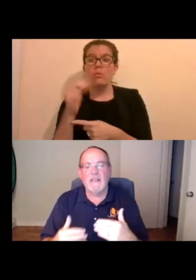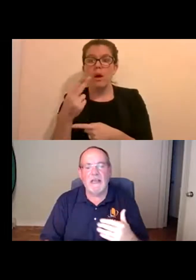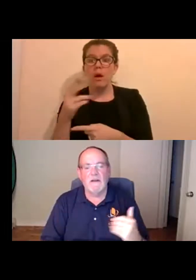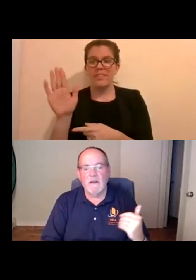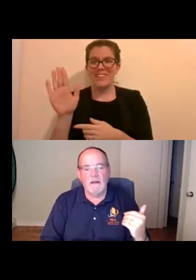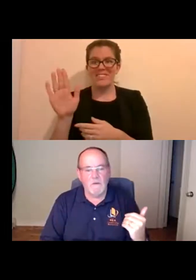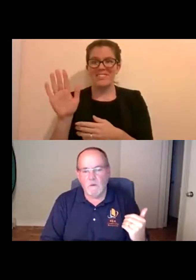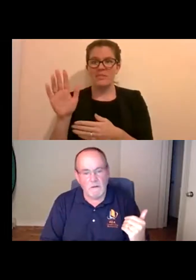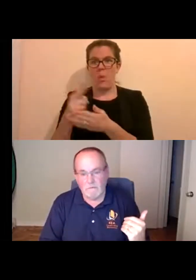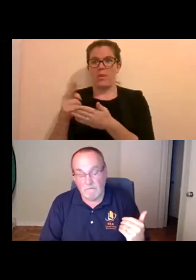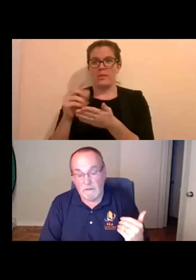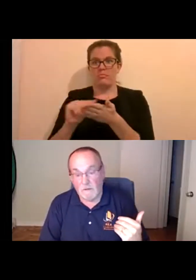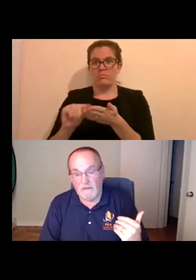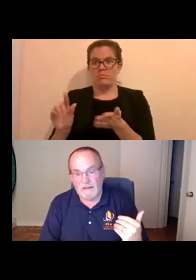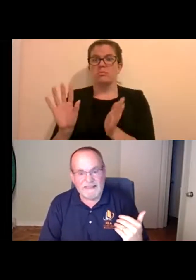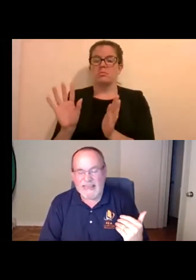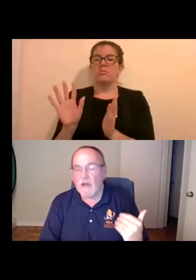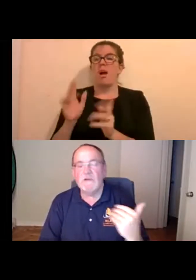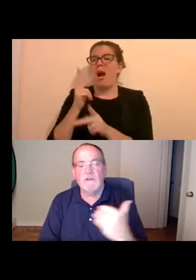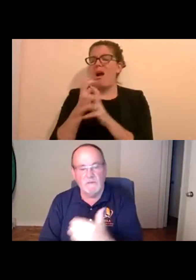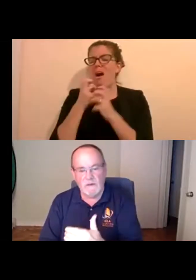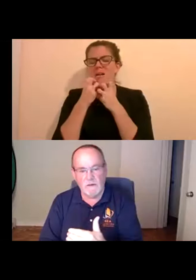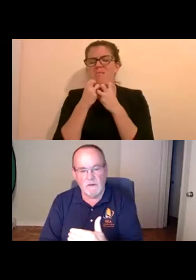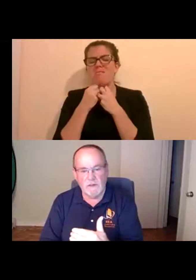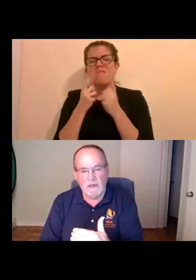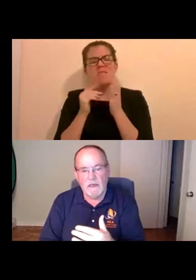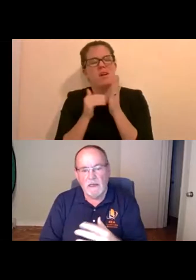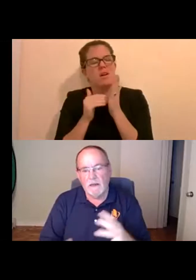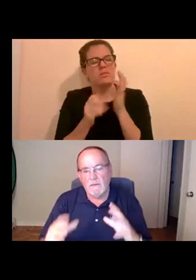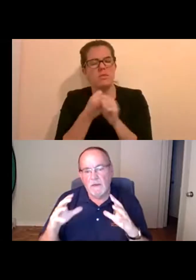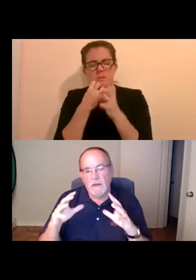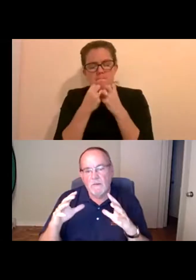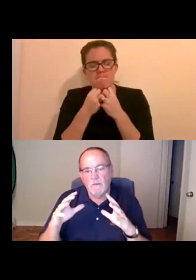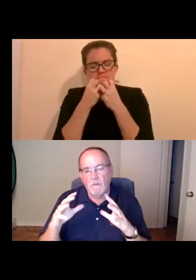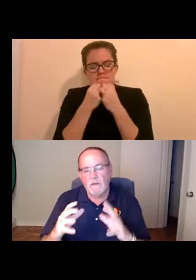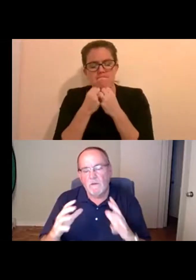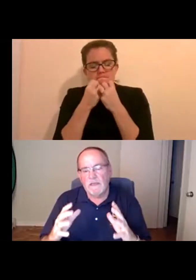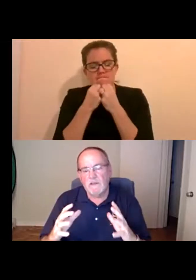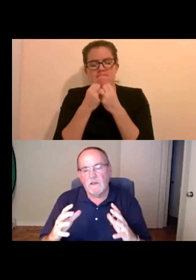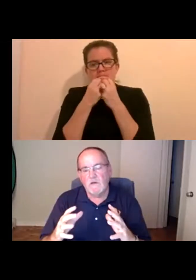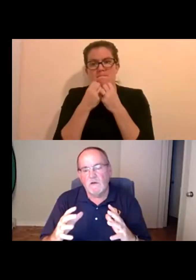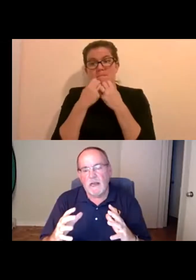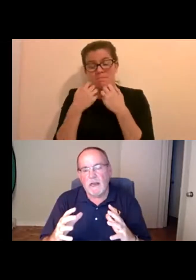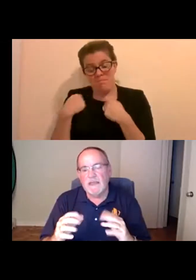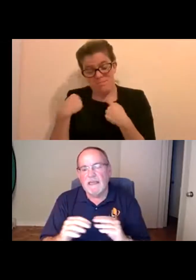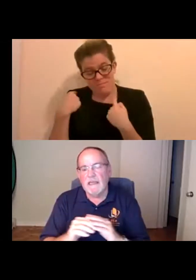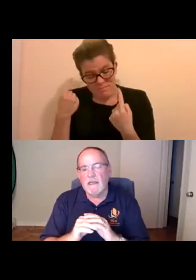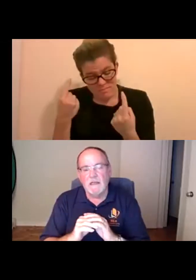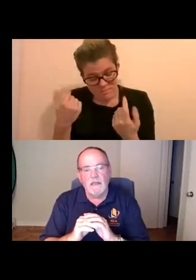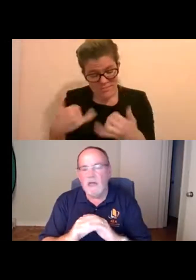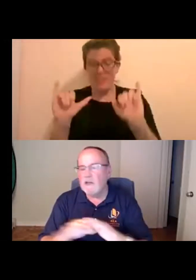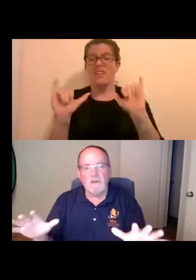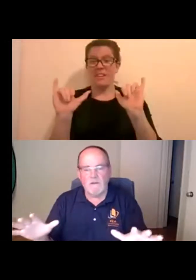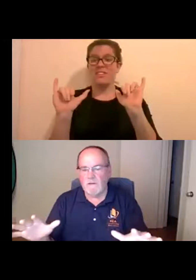passed down for thousands of years, with these two tribes